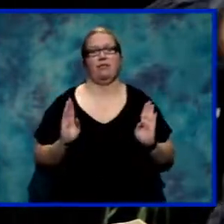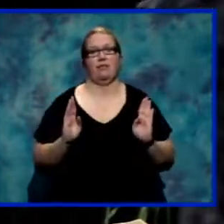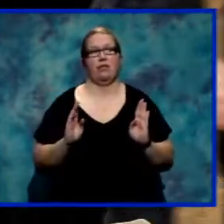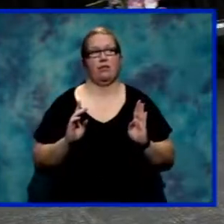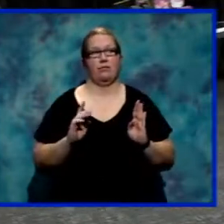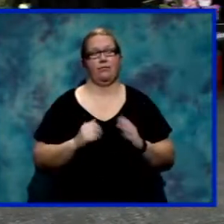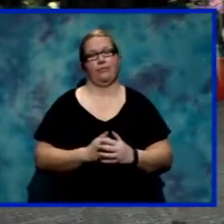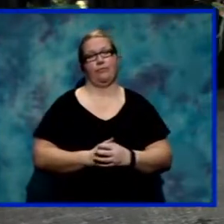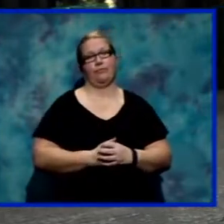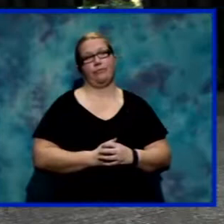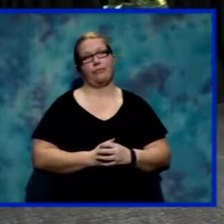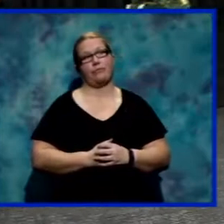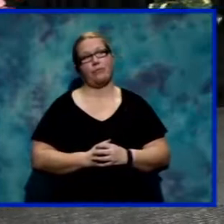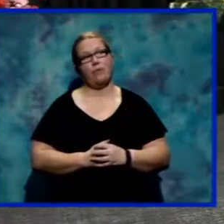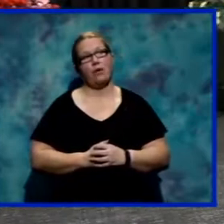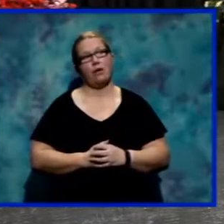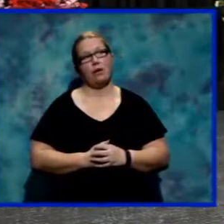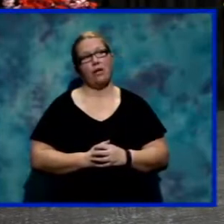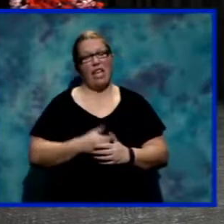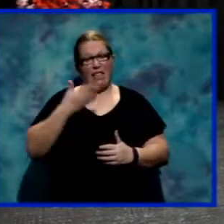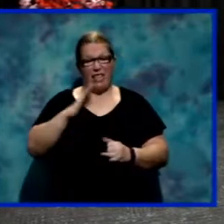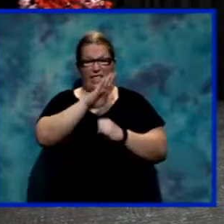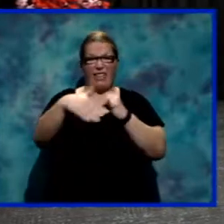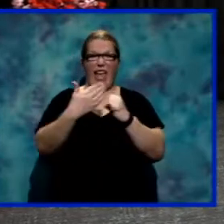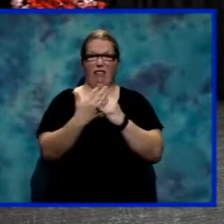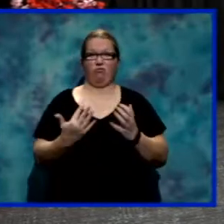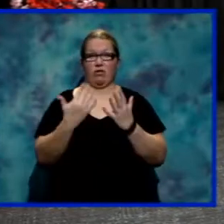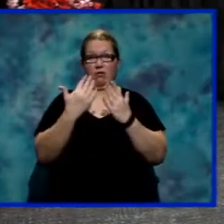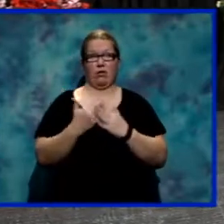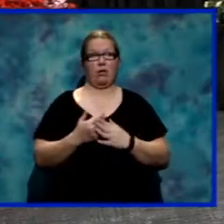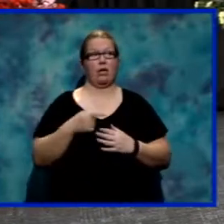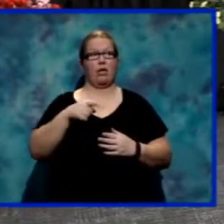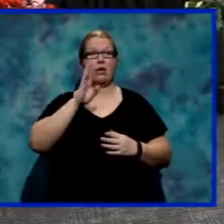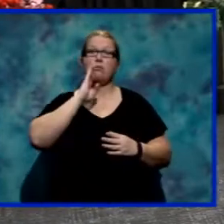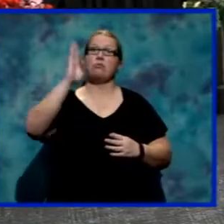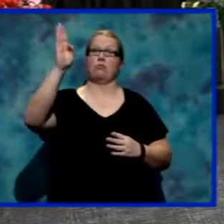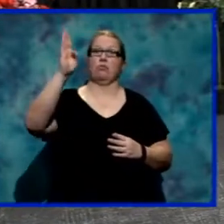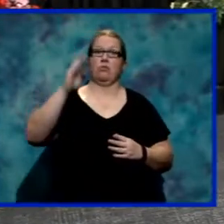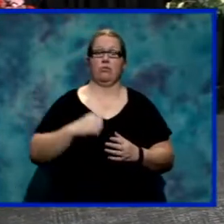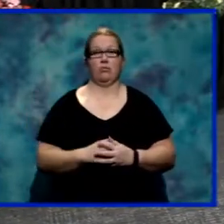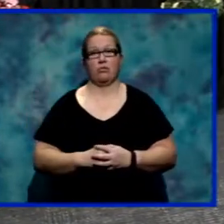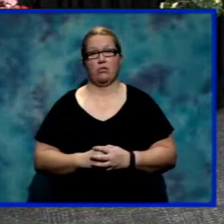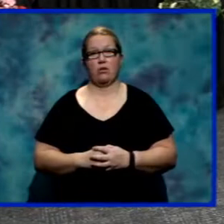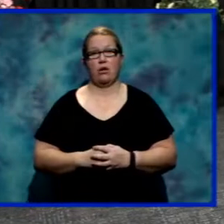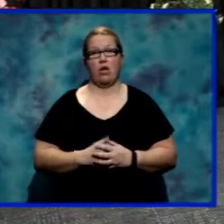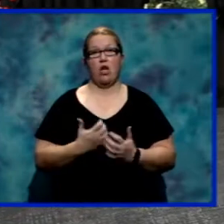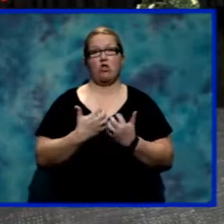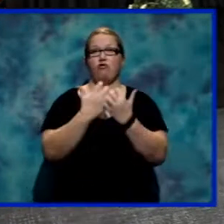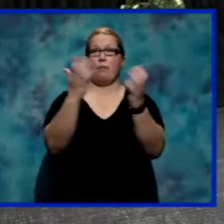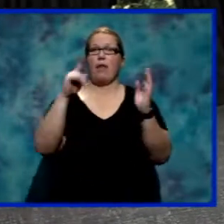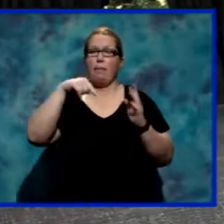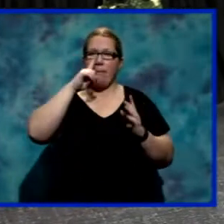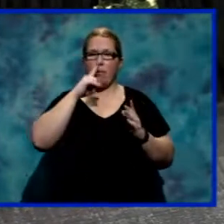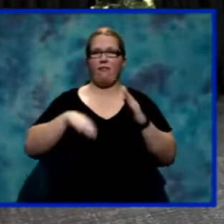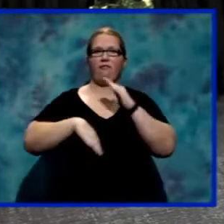at this. This is a end result of this day. Peter gets up and preaches a sermon, surrounded by people who are full of the Holy